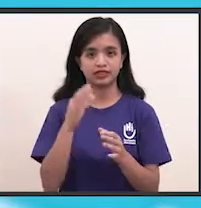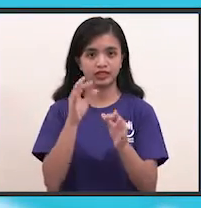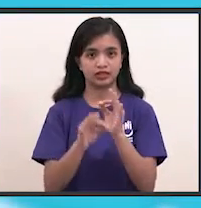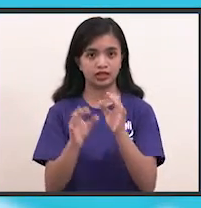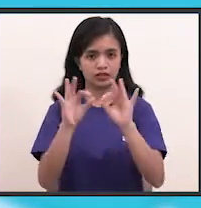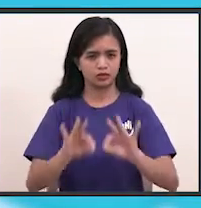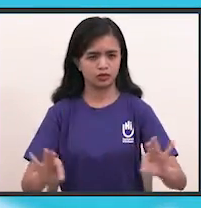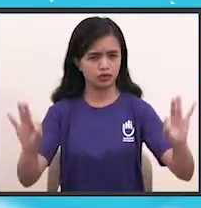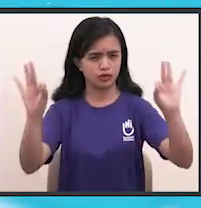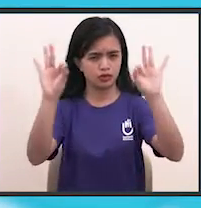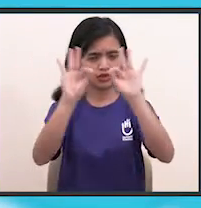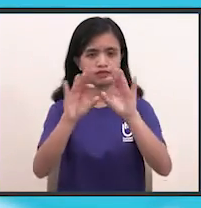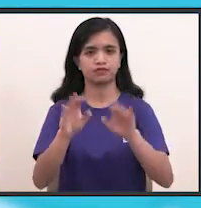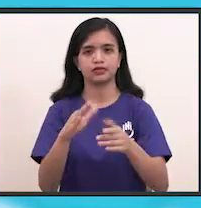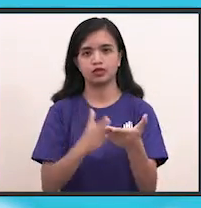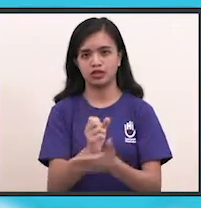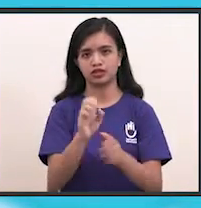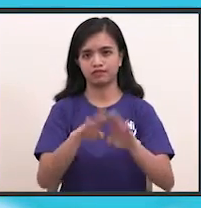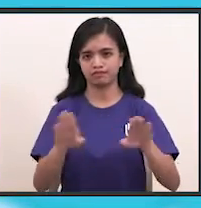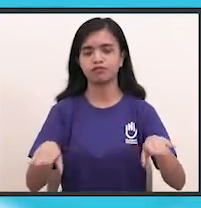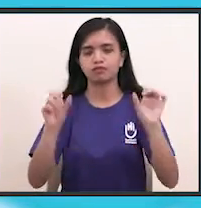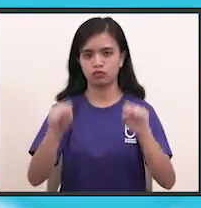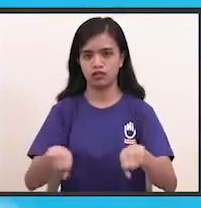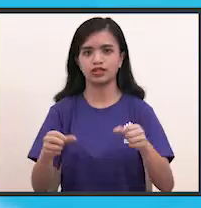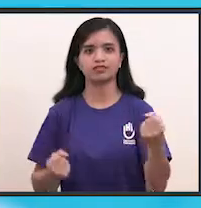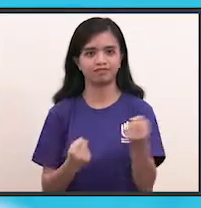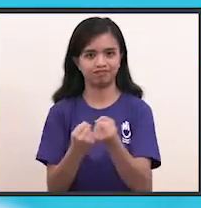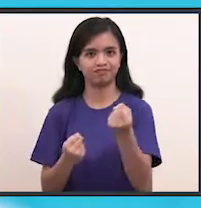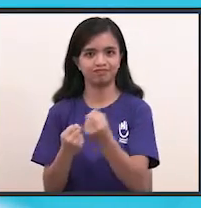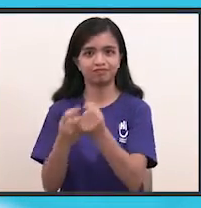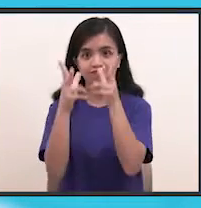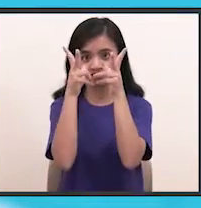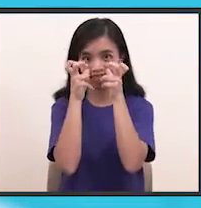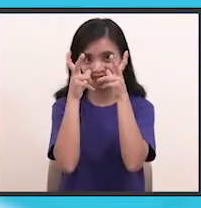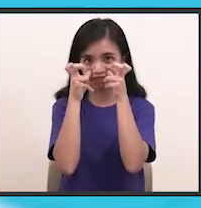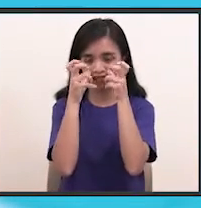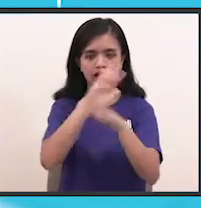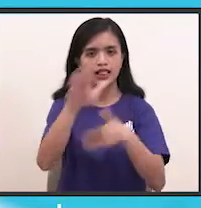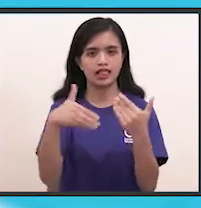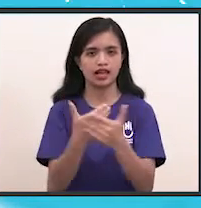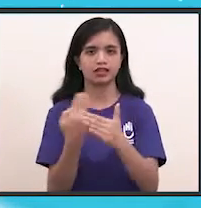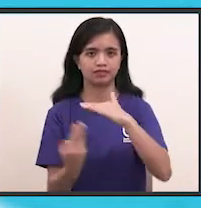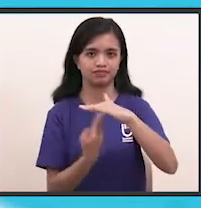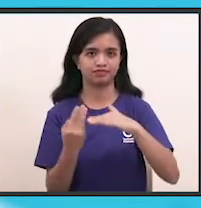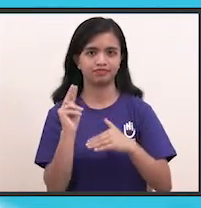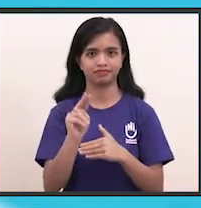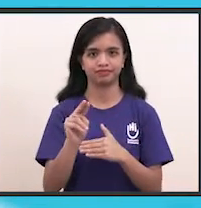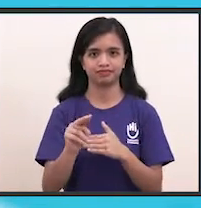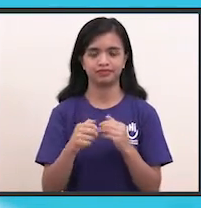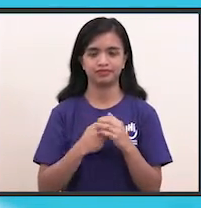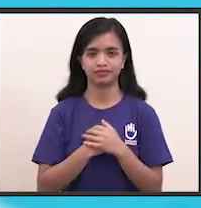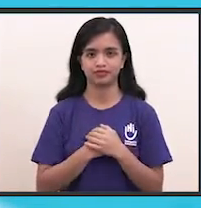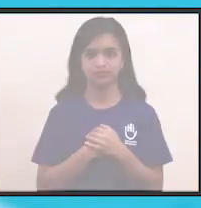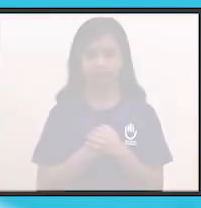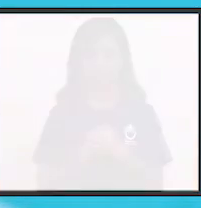When we value your rights as children, we can give our support and attention to all of your basic